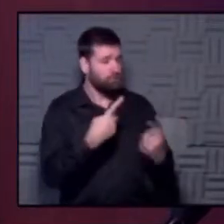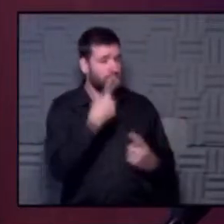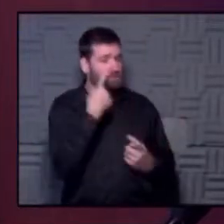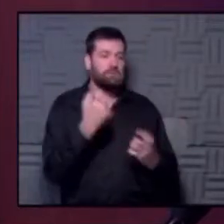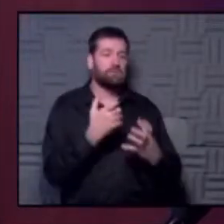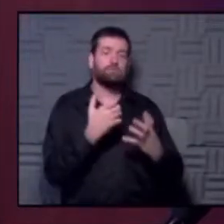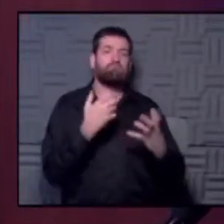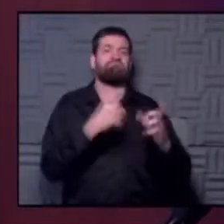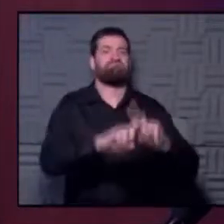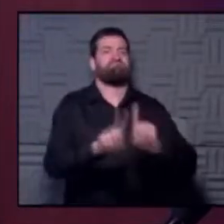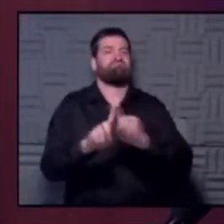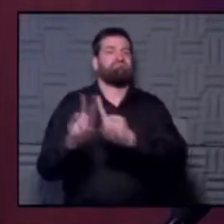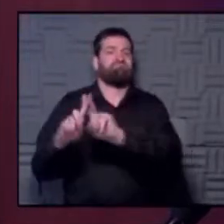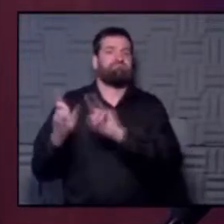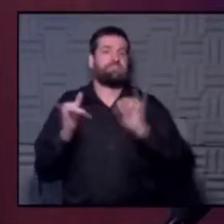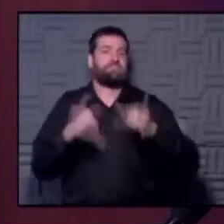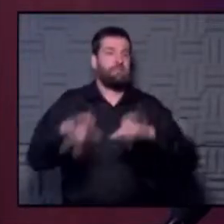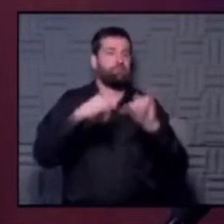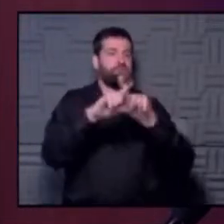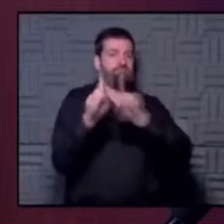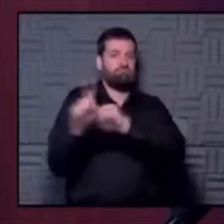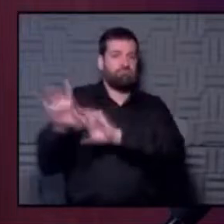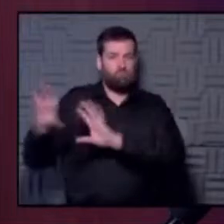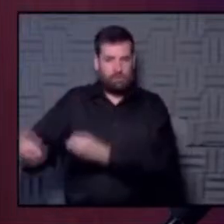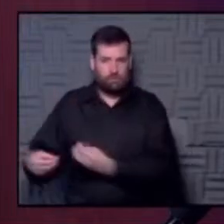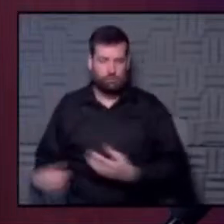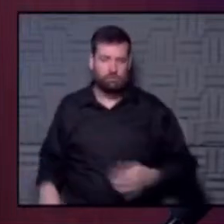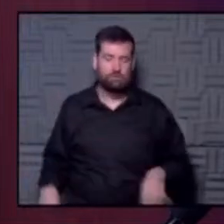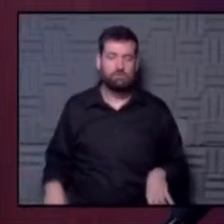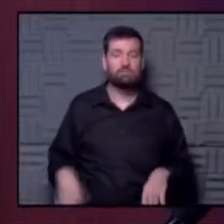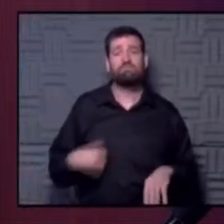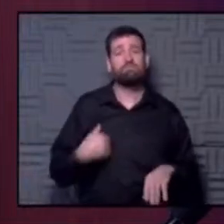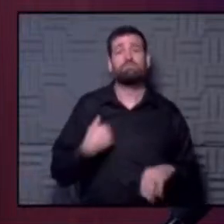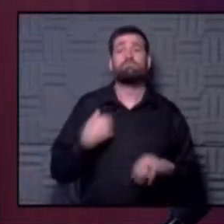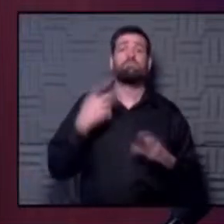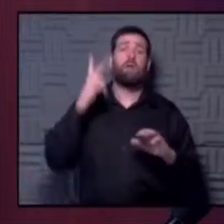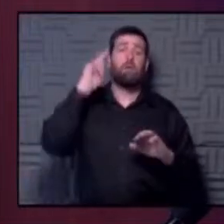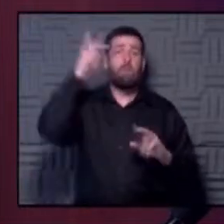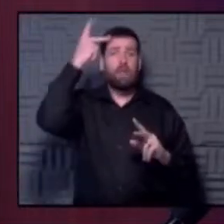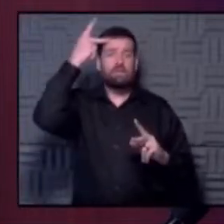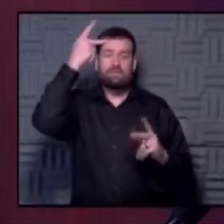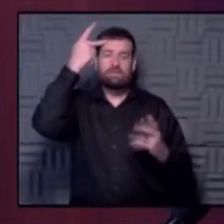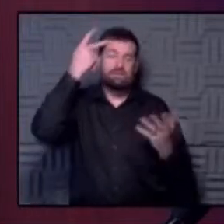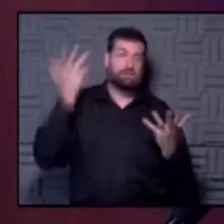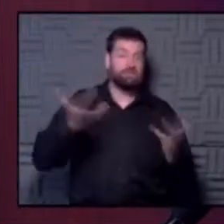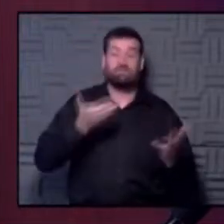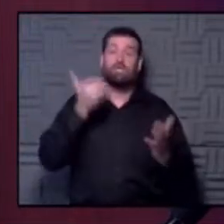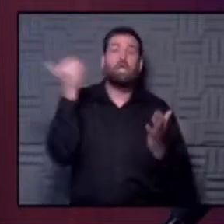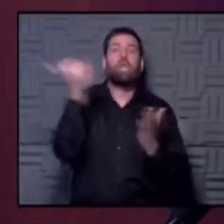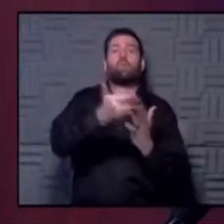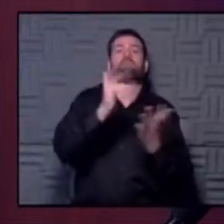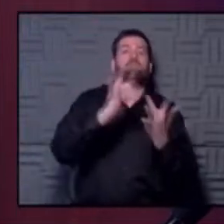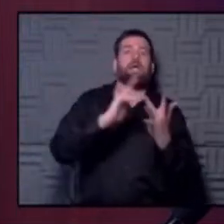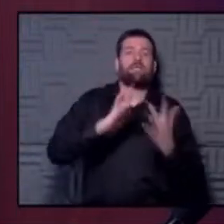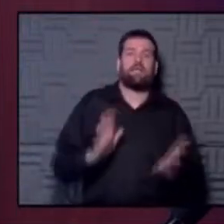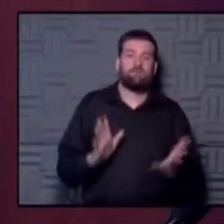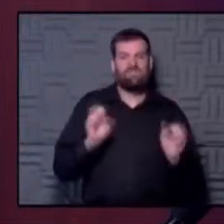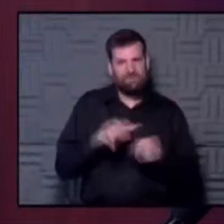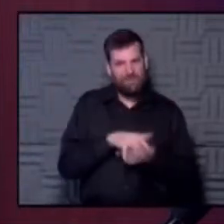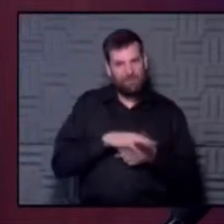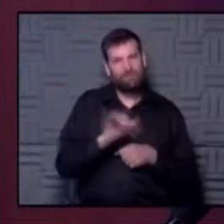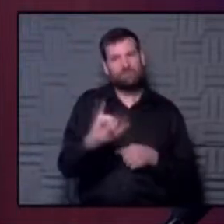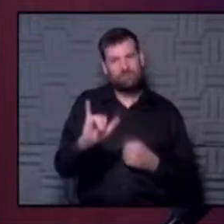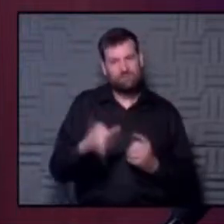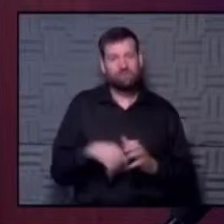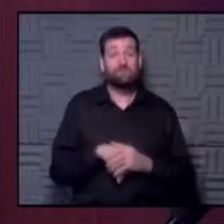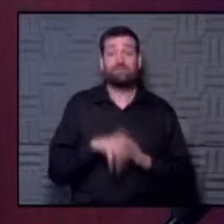there are a lot of different standards out there from different organizations. And, they say politics is local. Well, close contact definitions can be local as well.